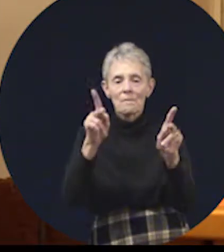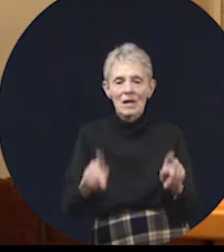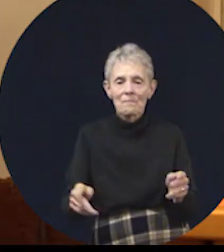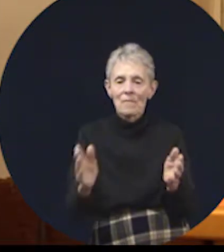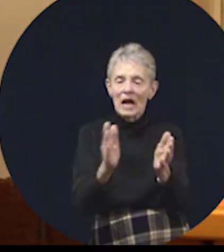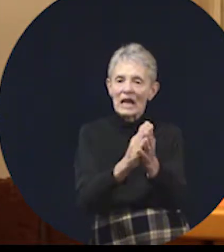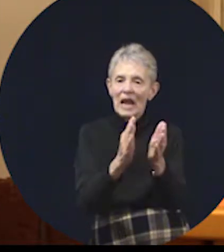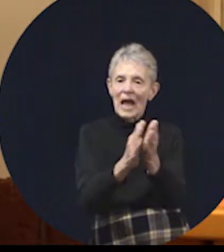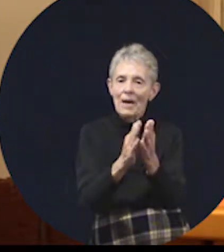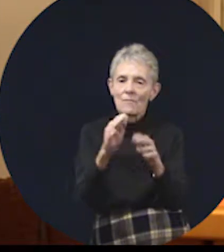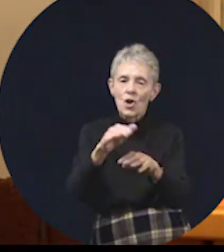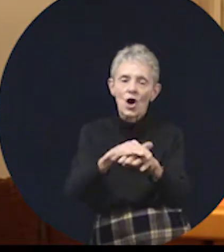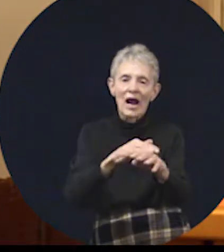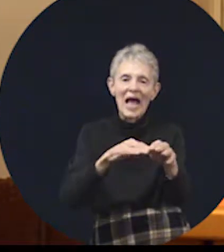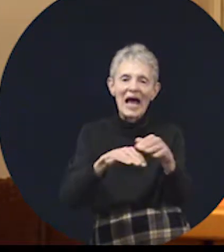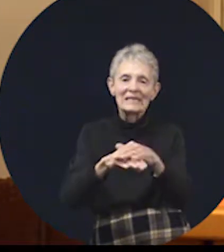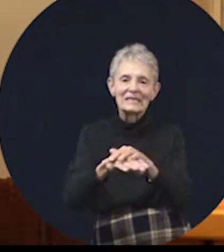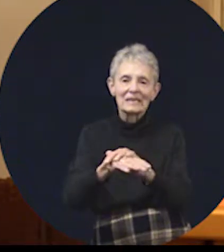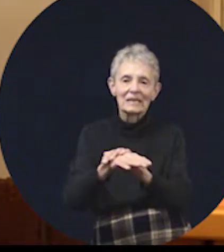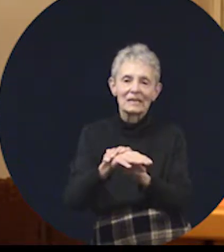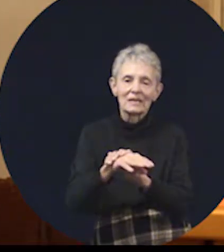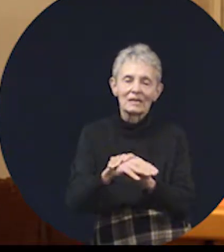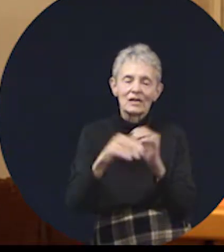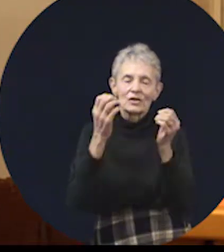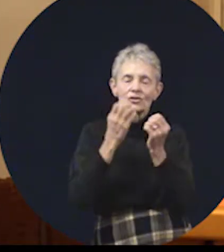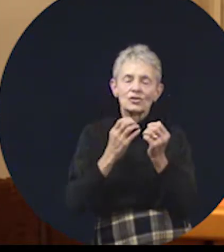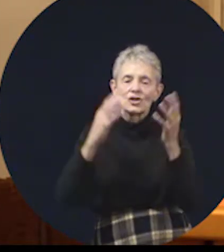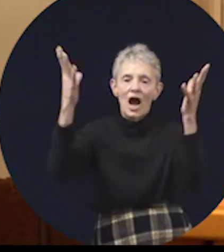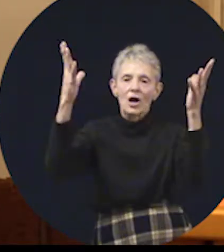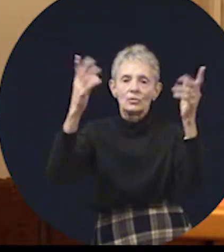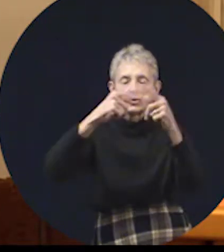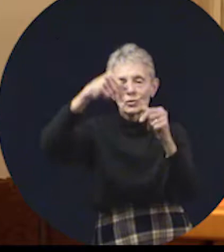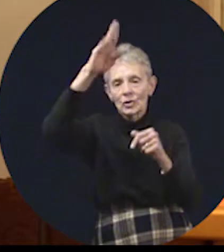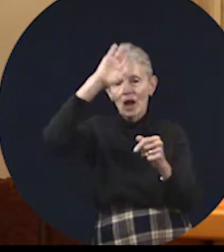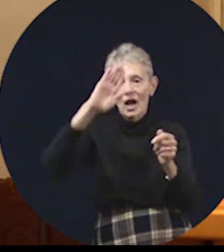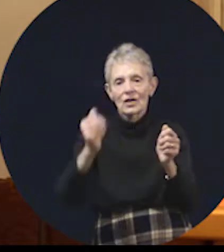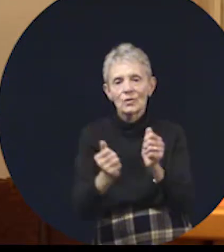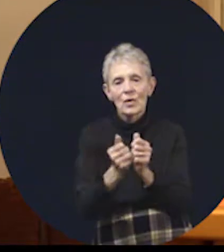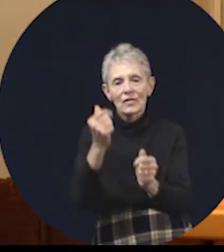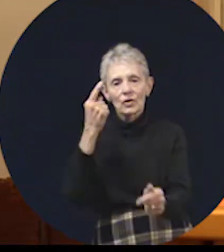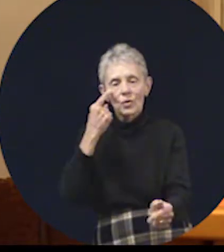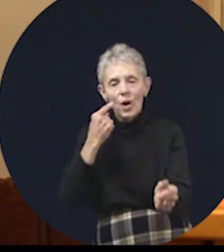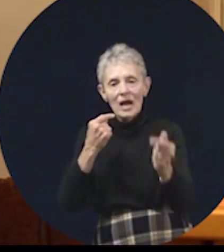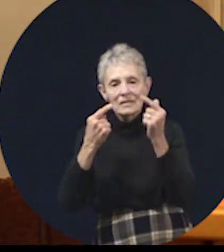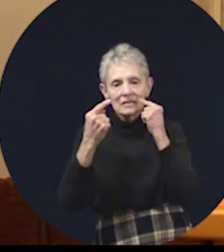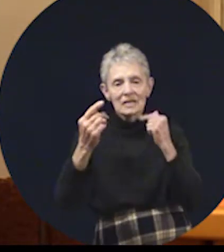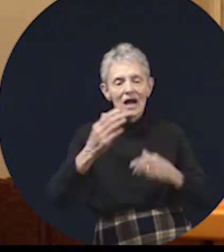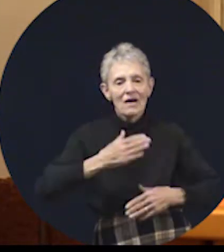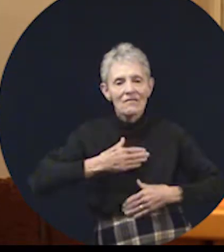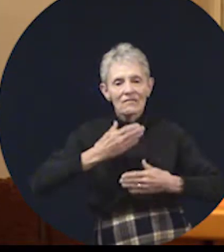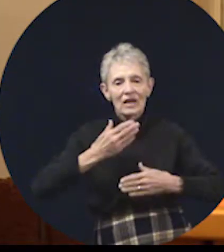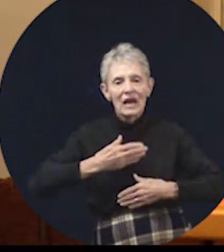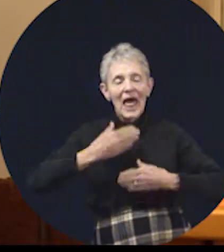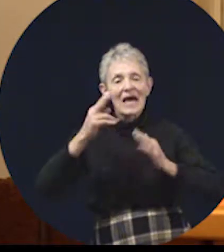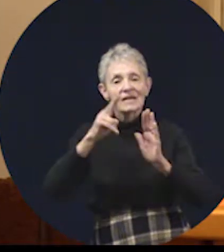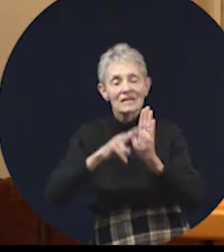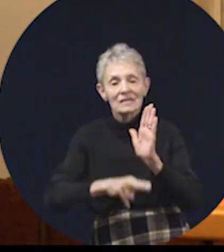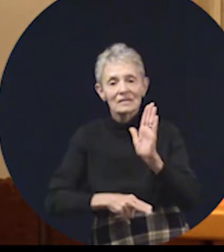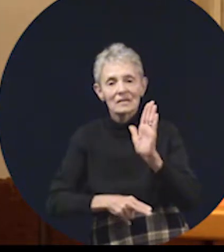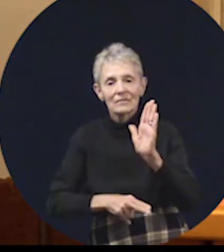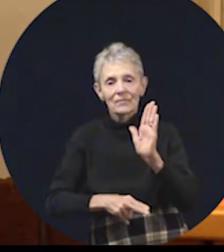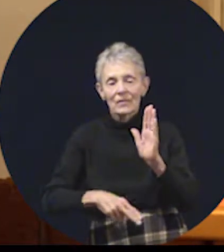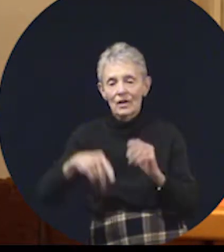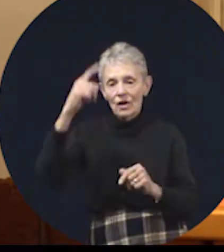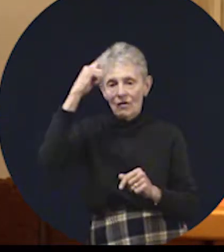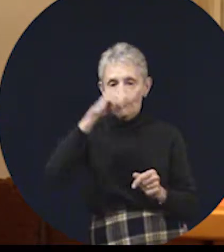up your hands. Shout to God with cries of gladness.